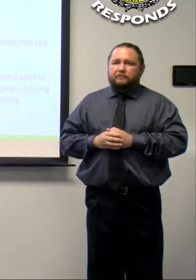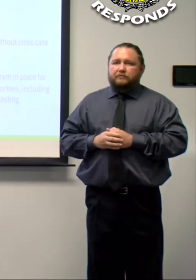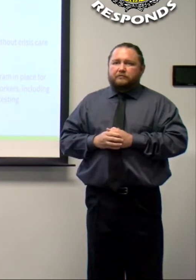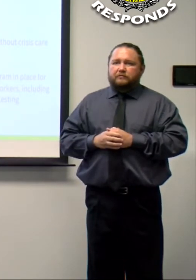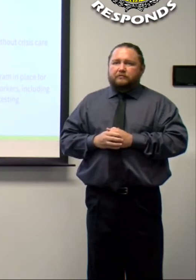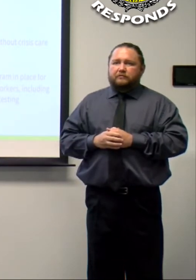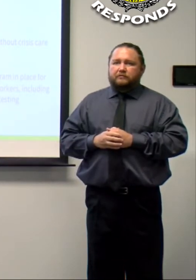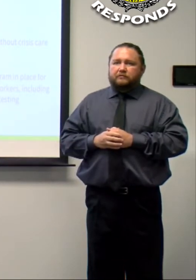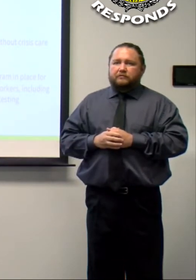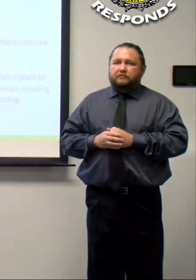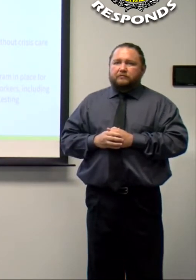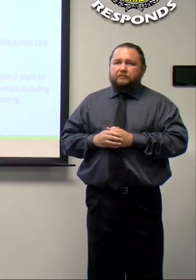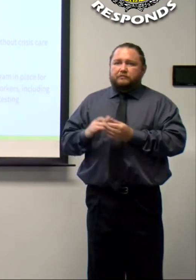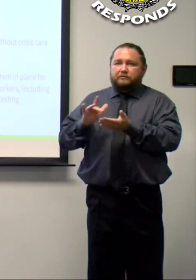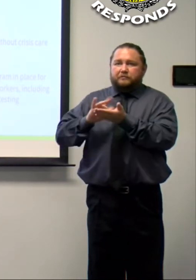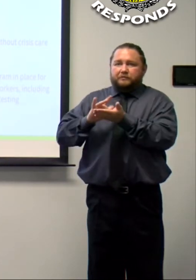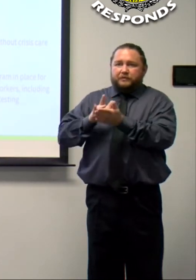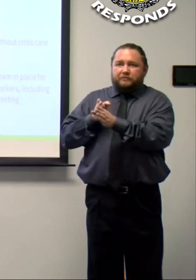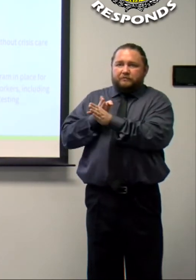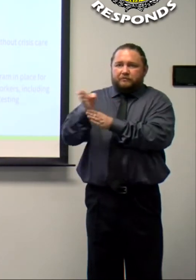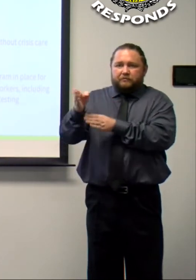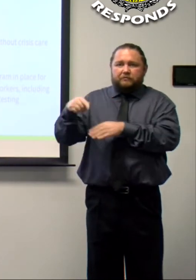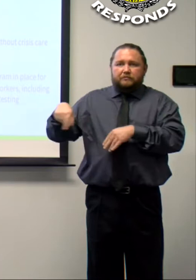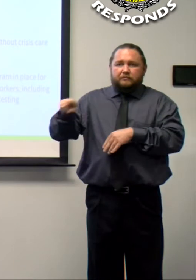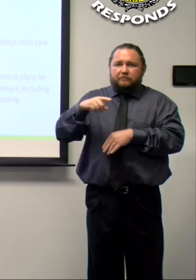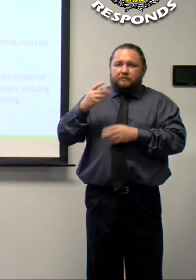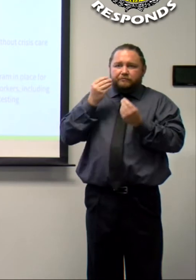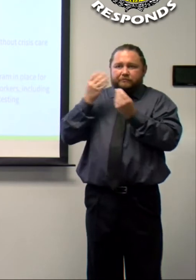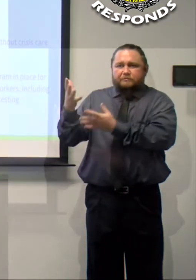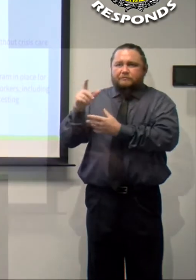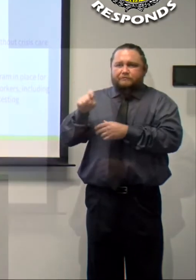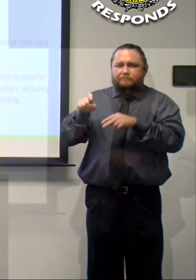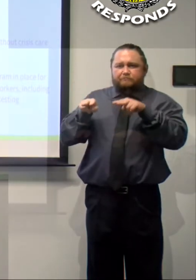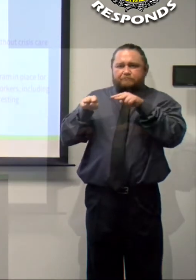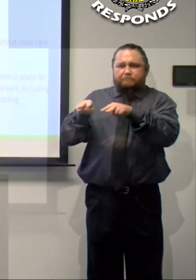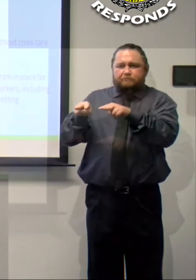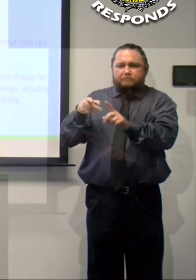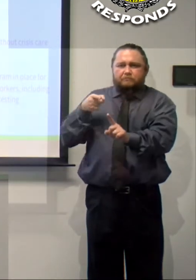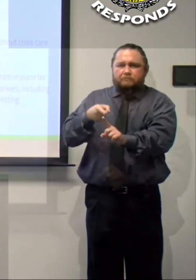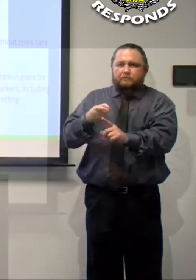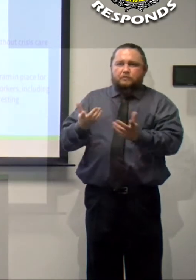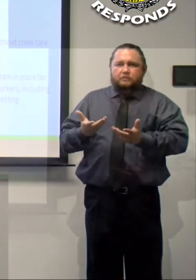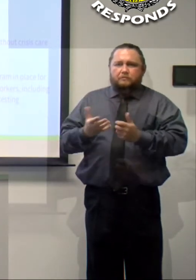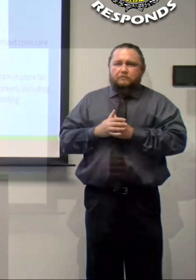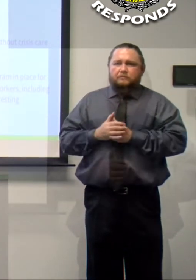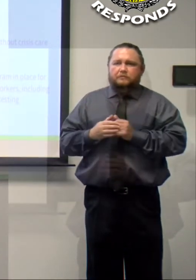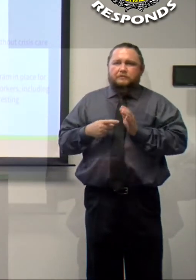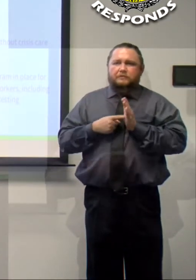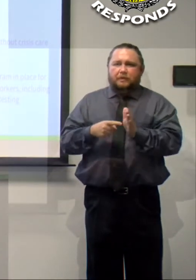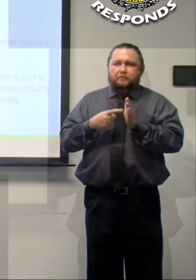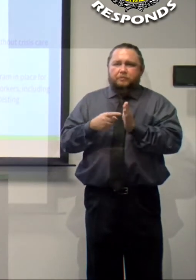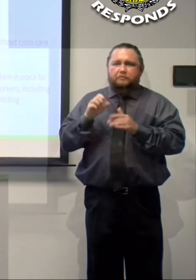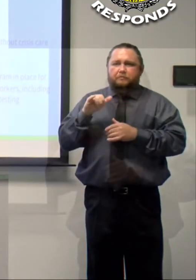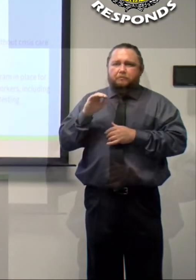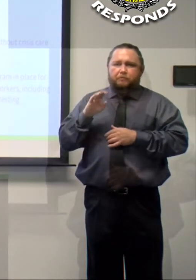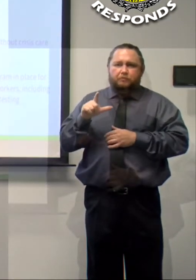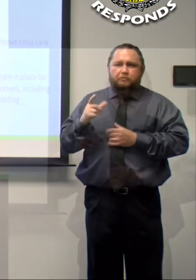for. With respect to symptoms, there needs to be a downward trend